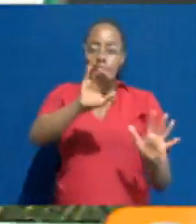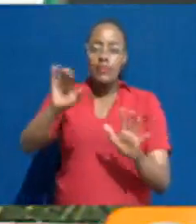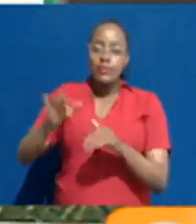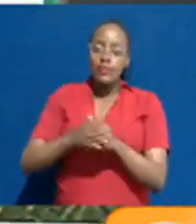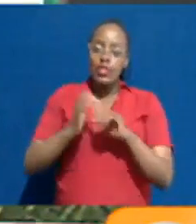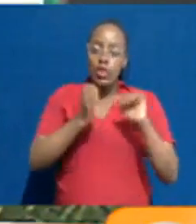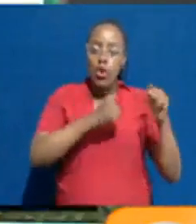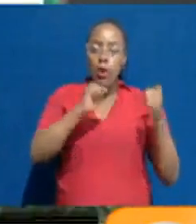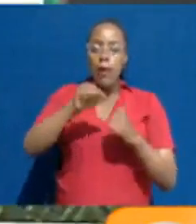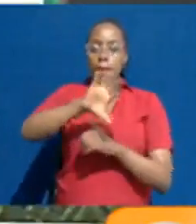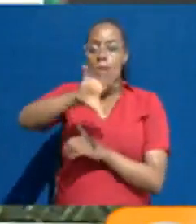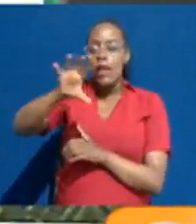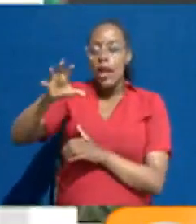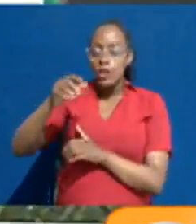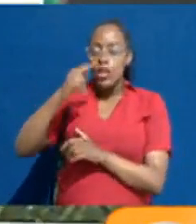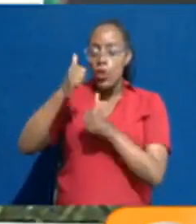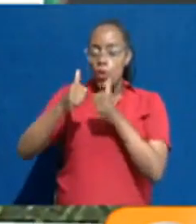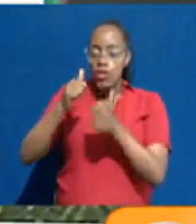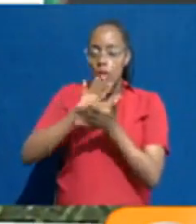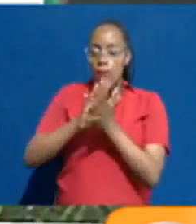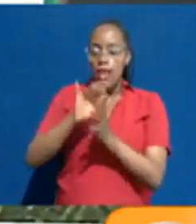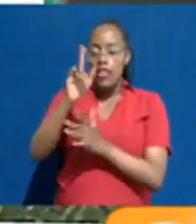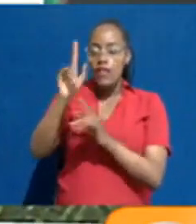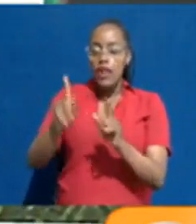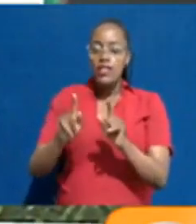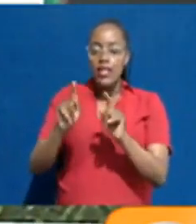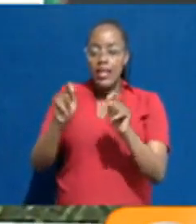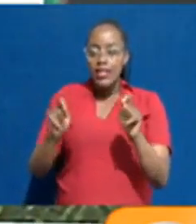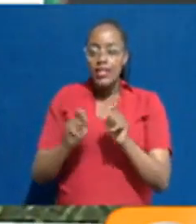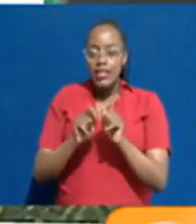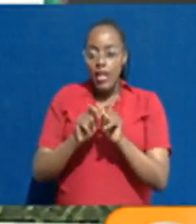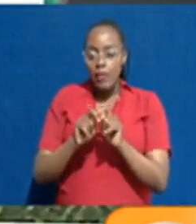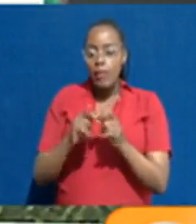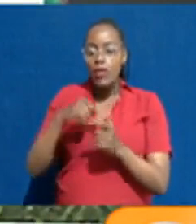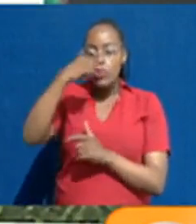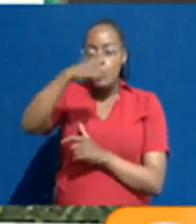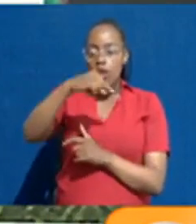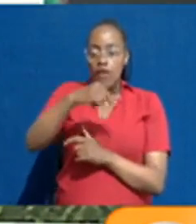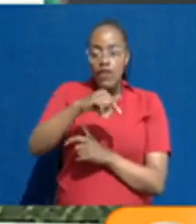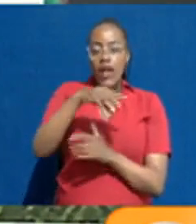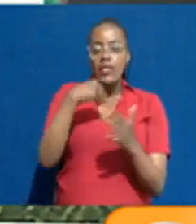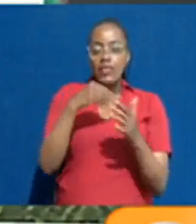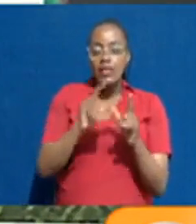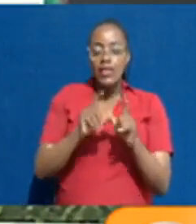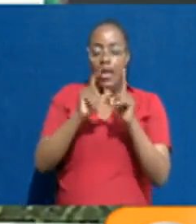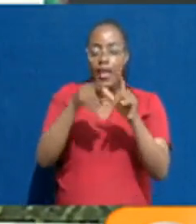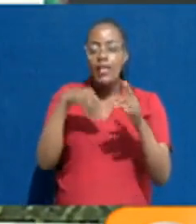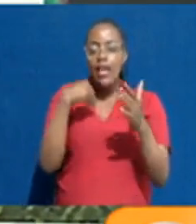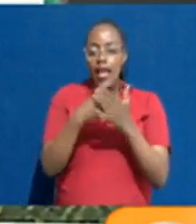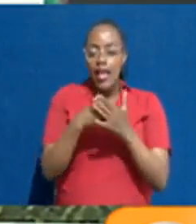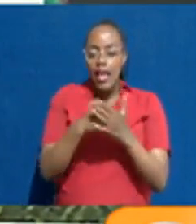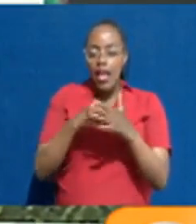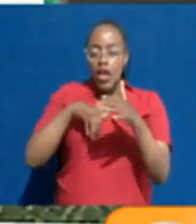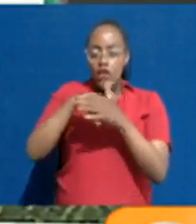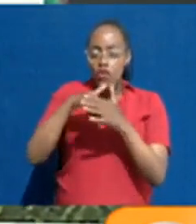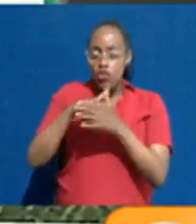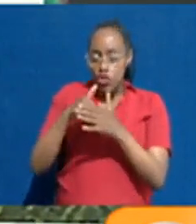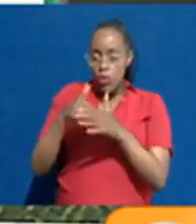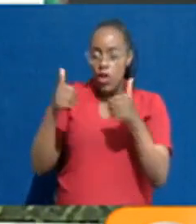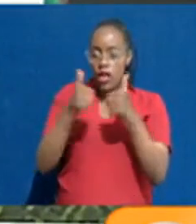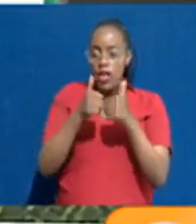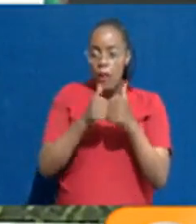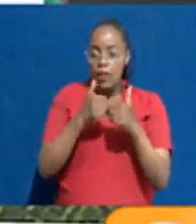Homa Bay County became the first team to qualify for the semifinals of Talanta Hela football tournament playoffs